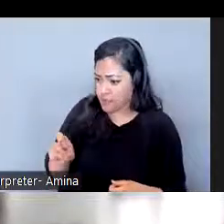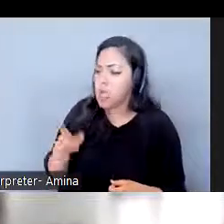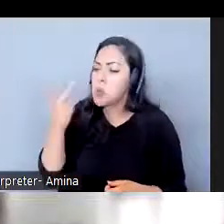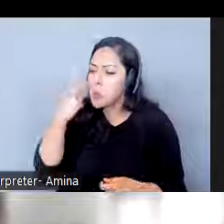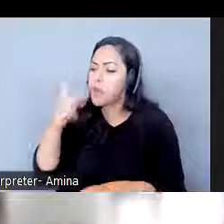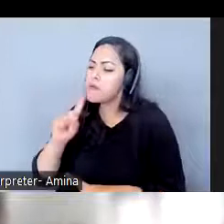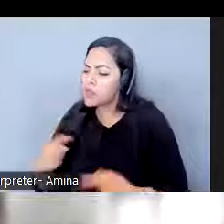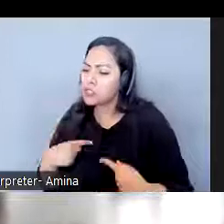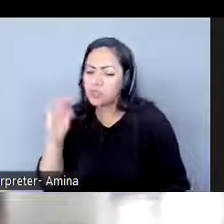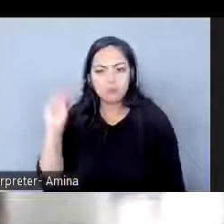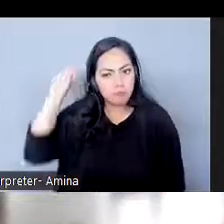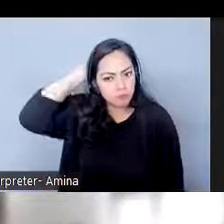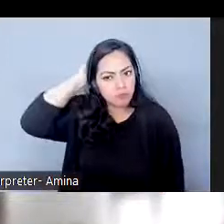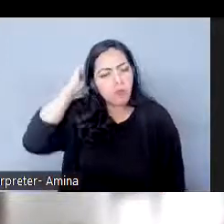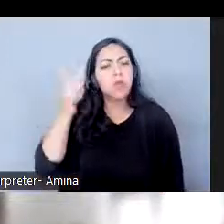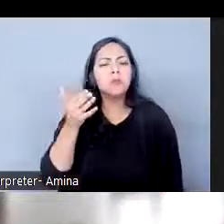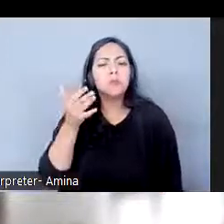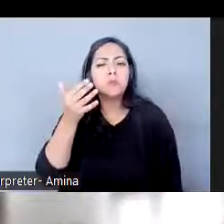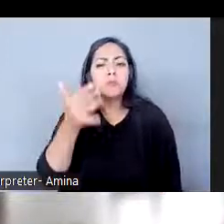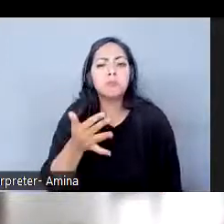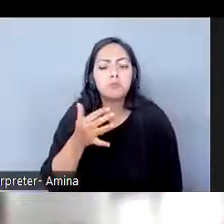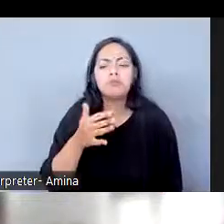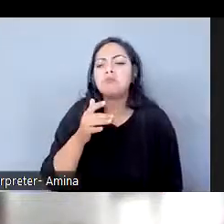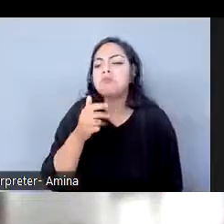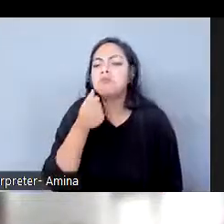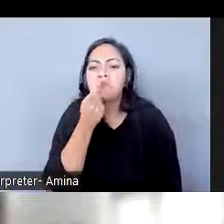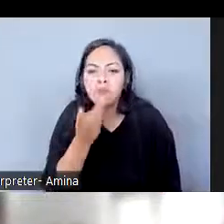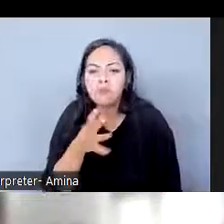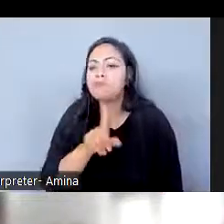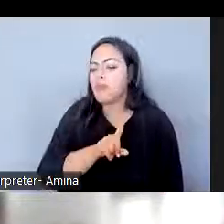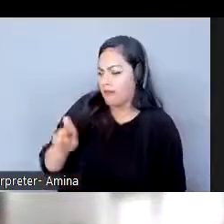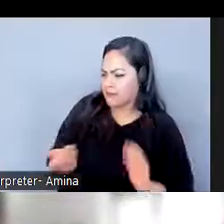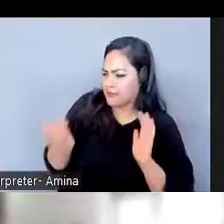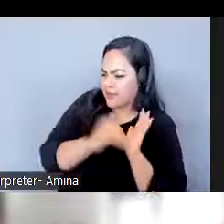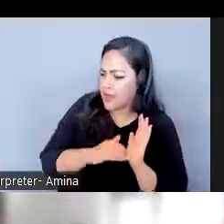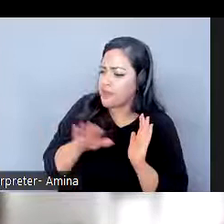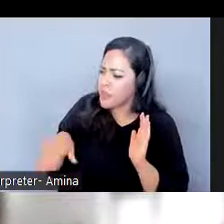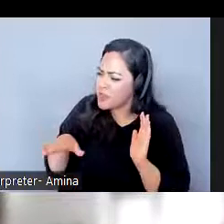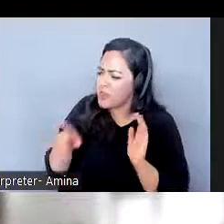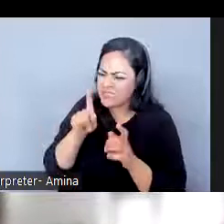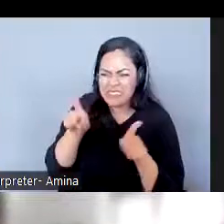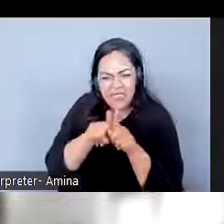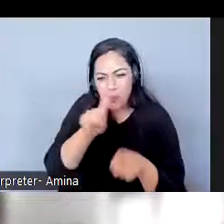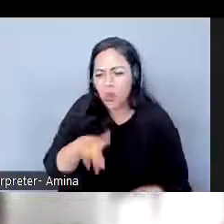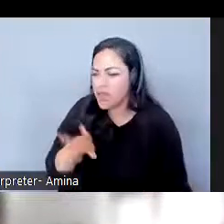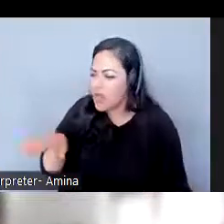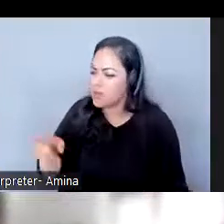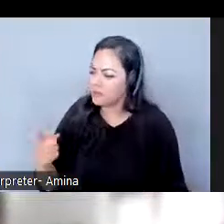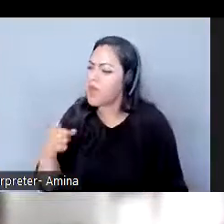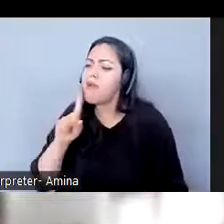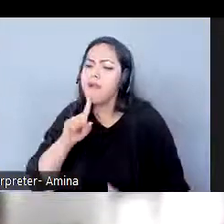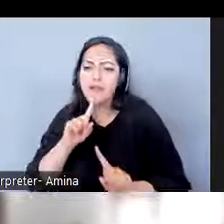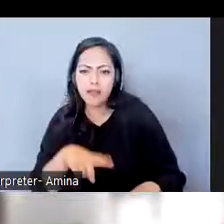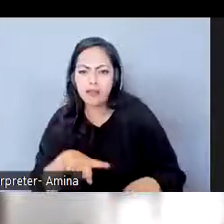Does the story change? You'll often see that a lot of times an offender can't remember the story they told